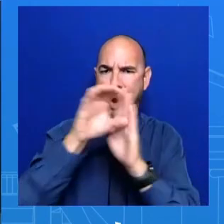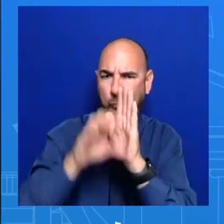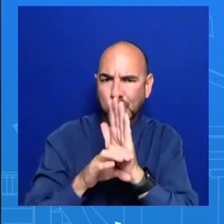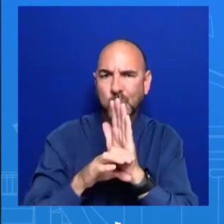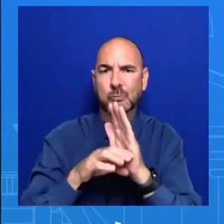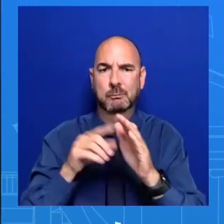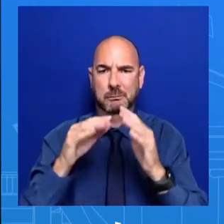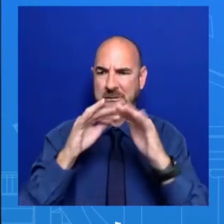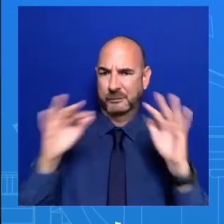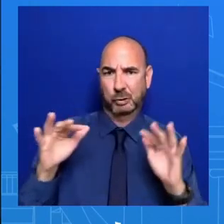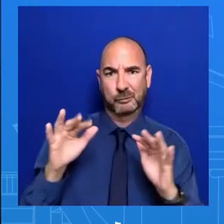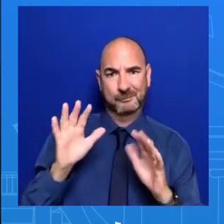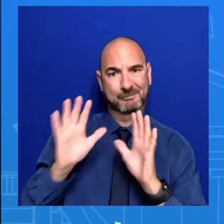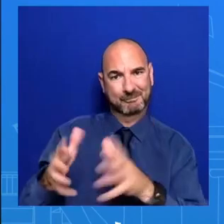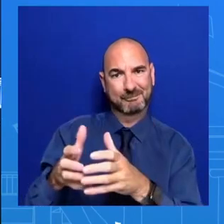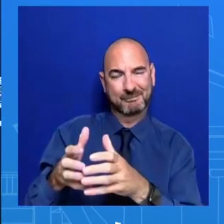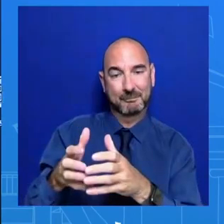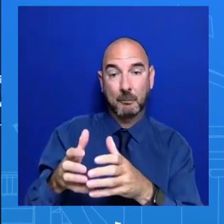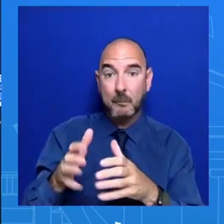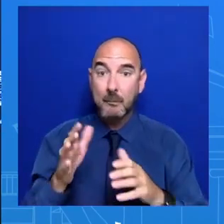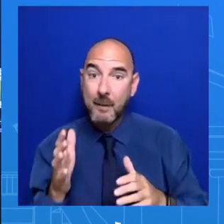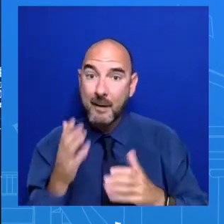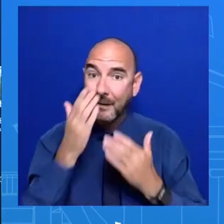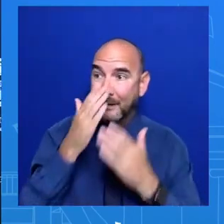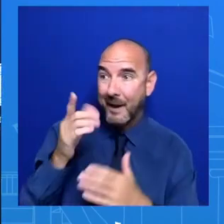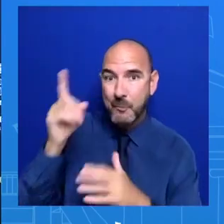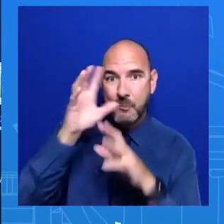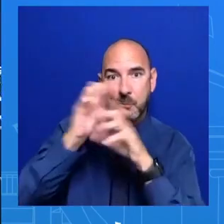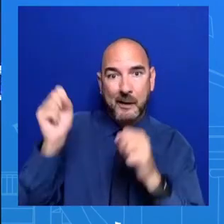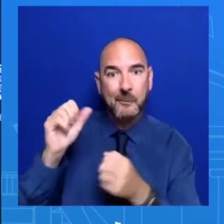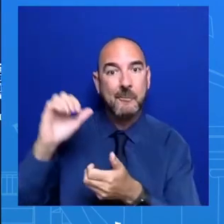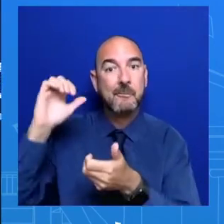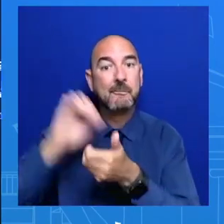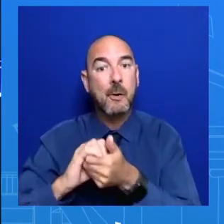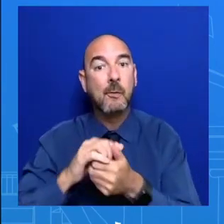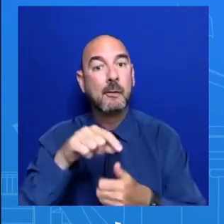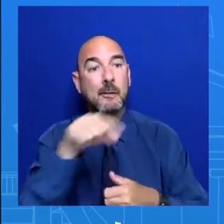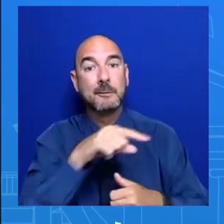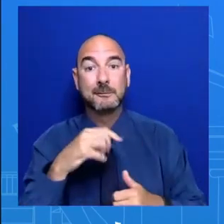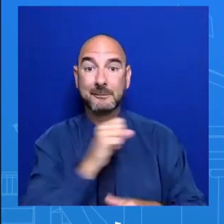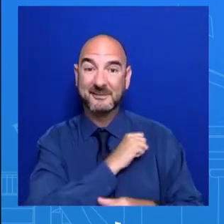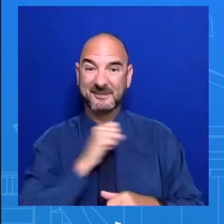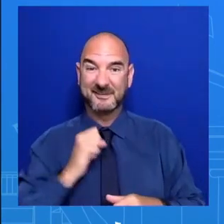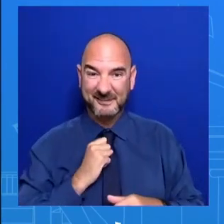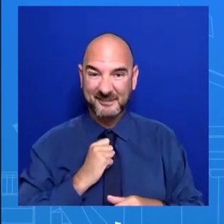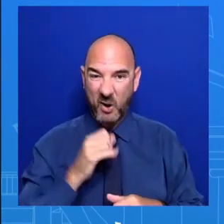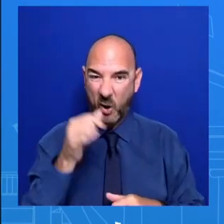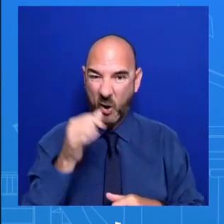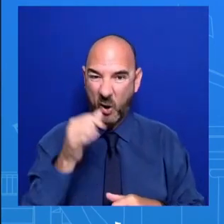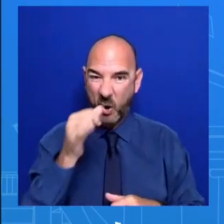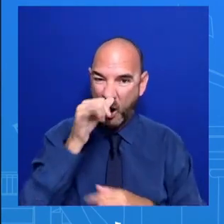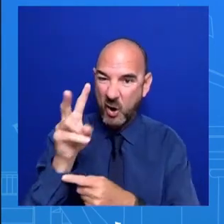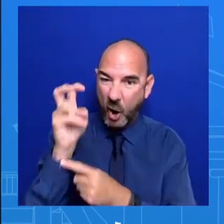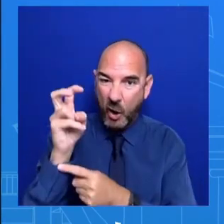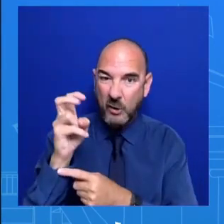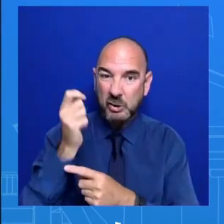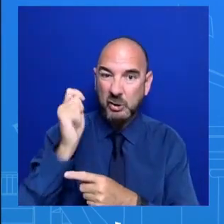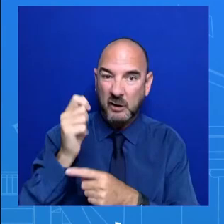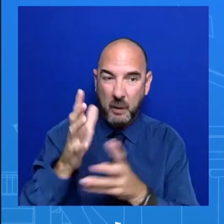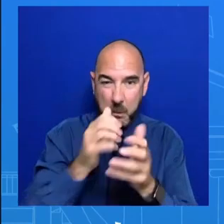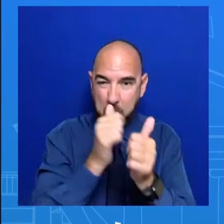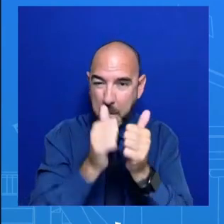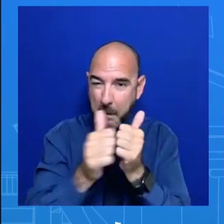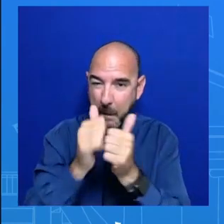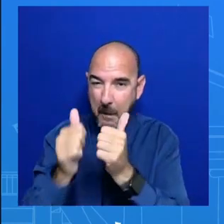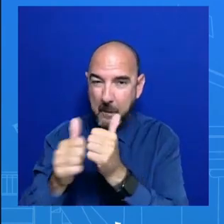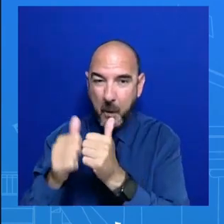work and our partnership with the Senate, we are at 200 judicial confirmation, which is monumental news for the rule of